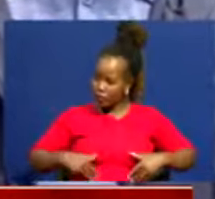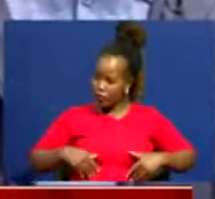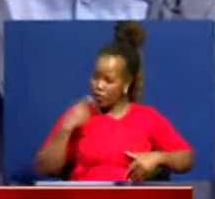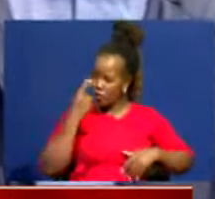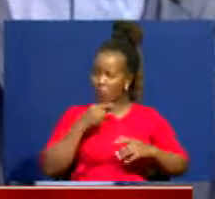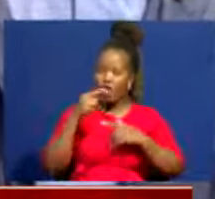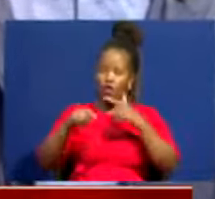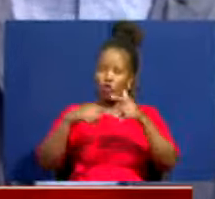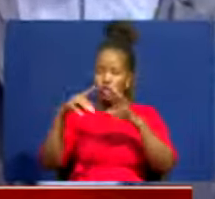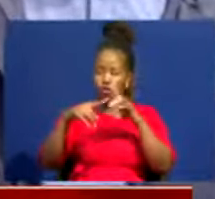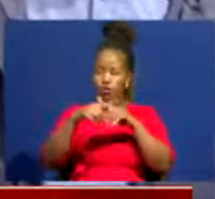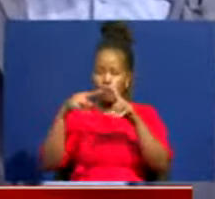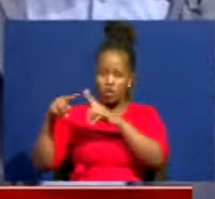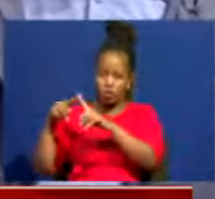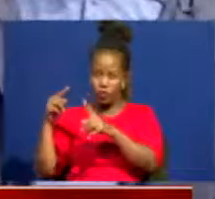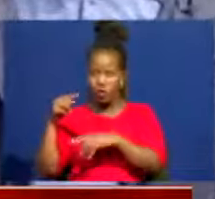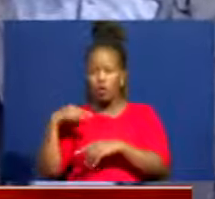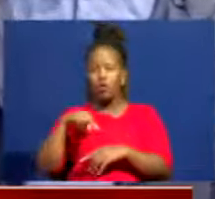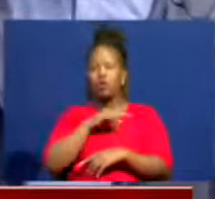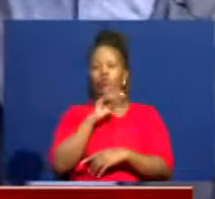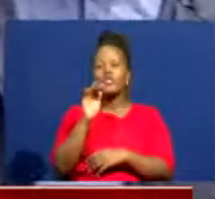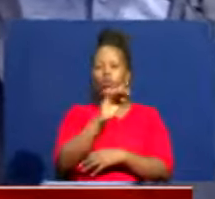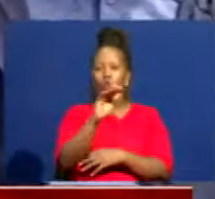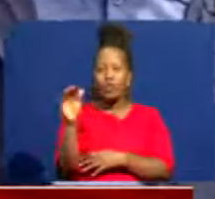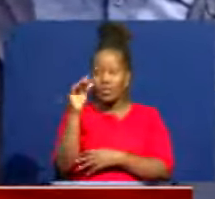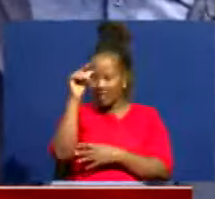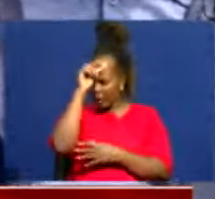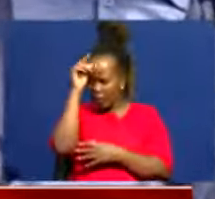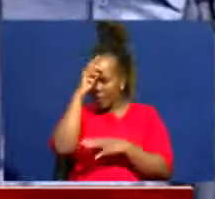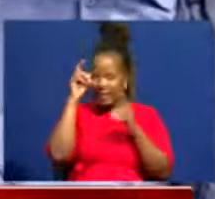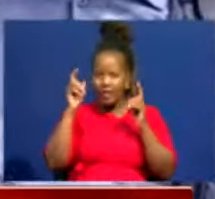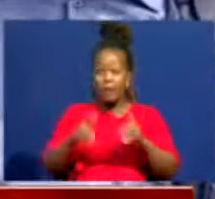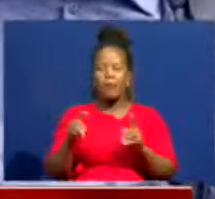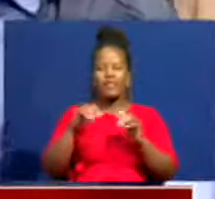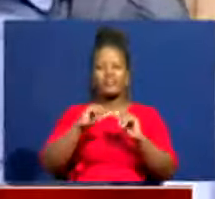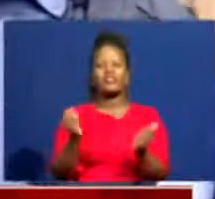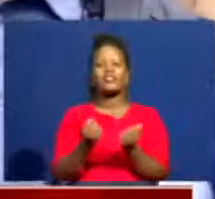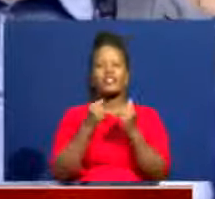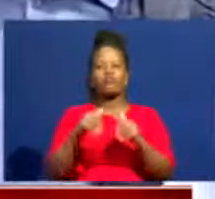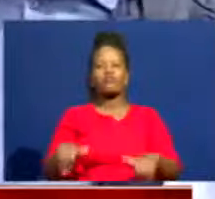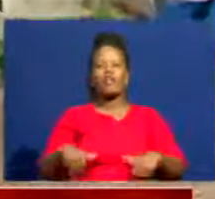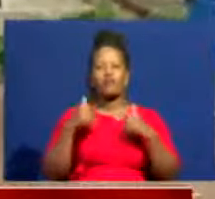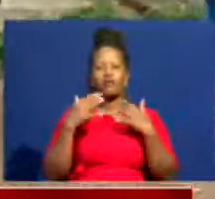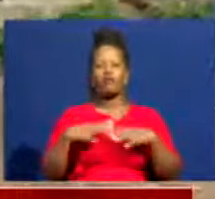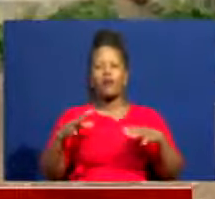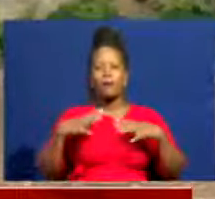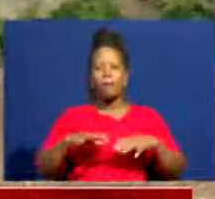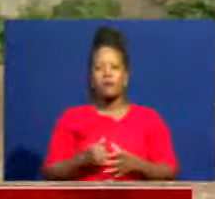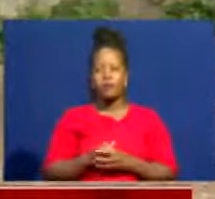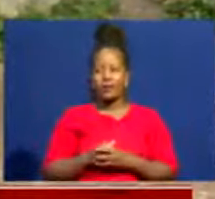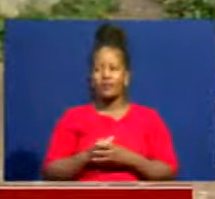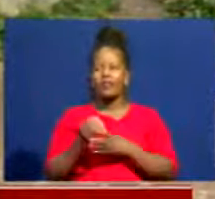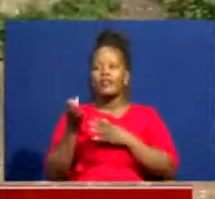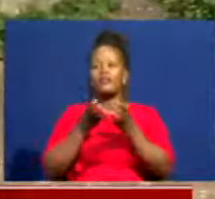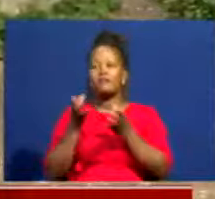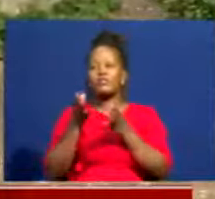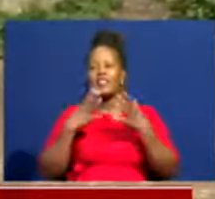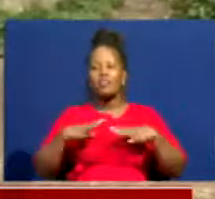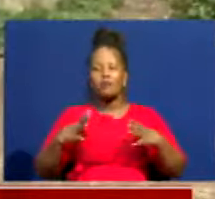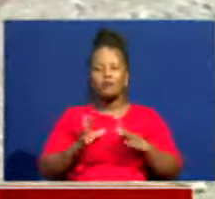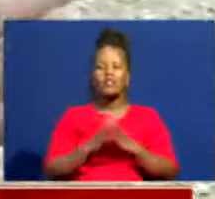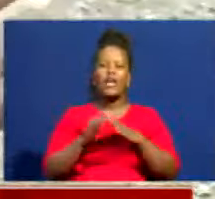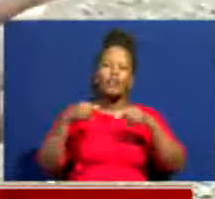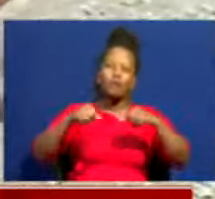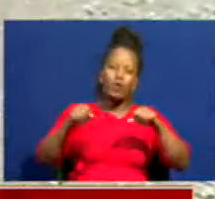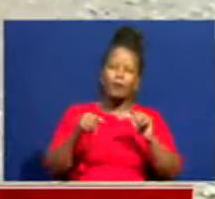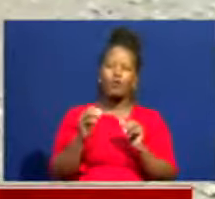killed. We want to request the government to come out clearly and save the lives of people. And especially traders and border operators decried